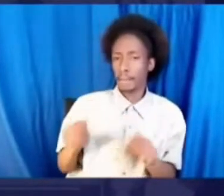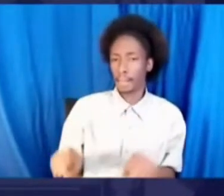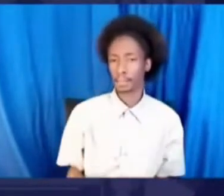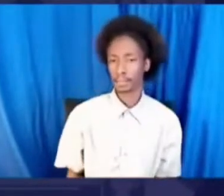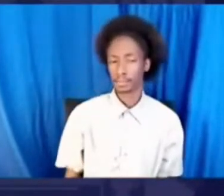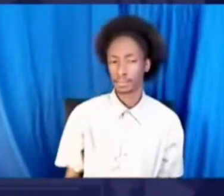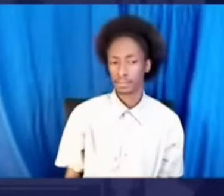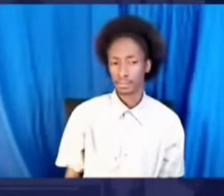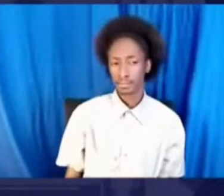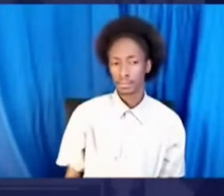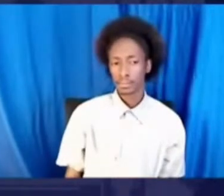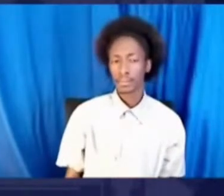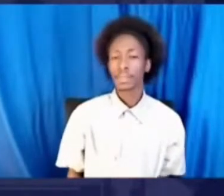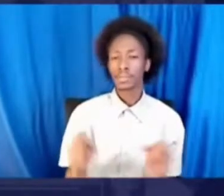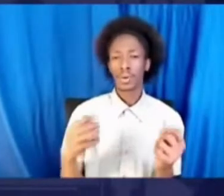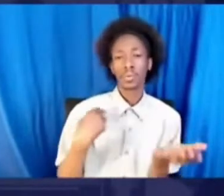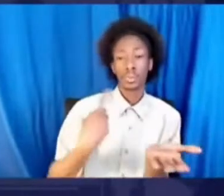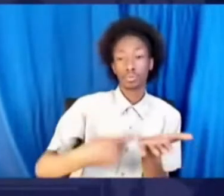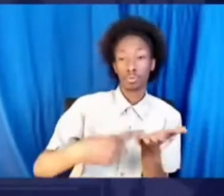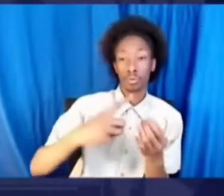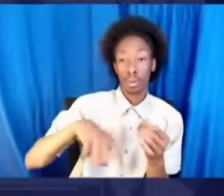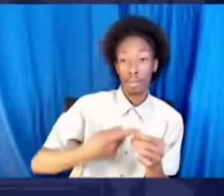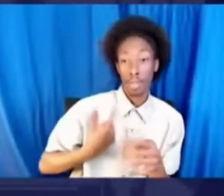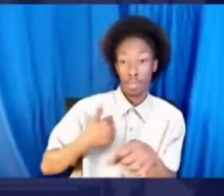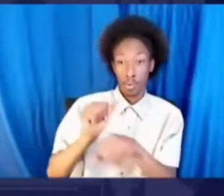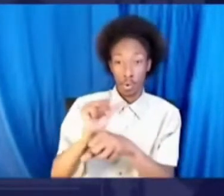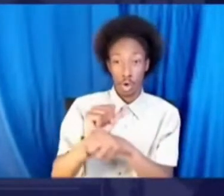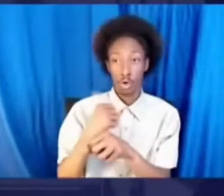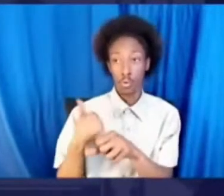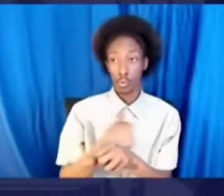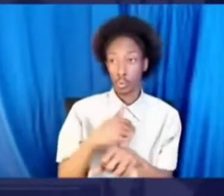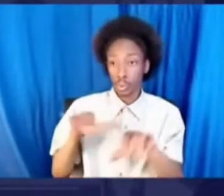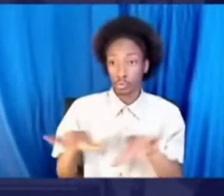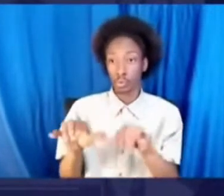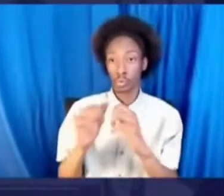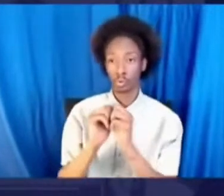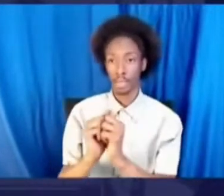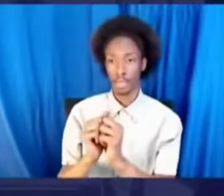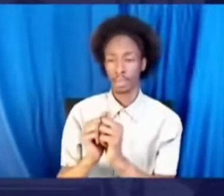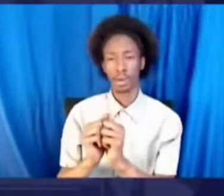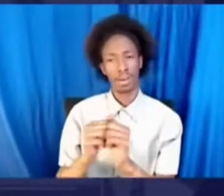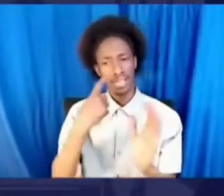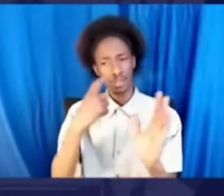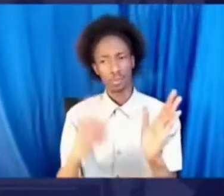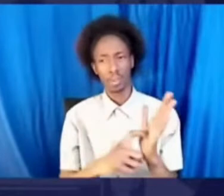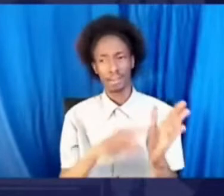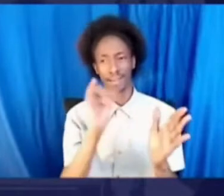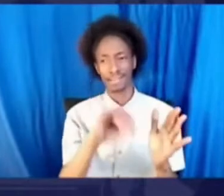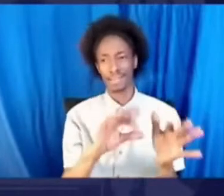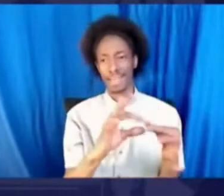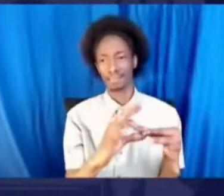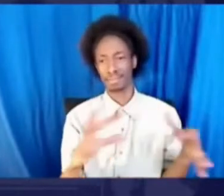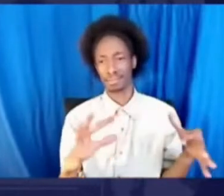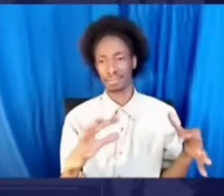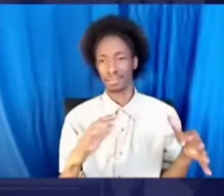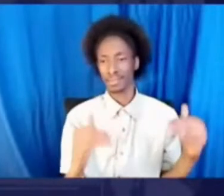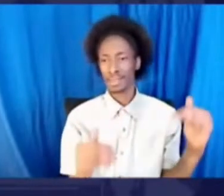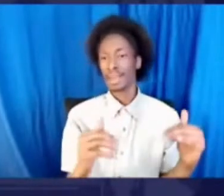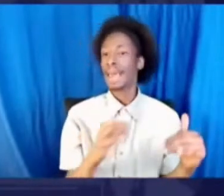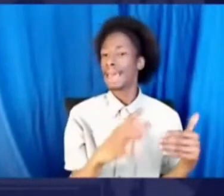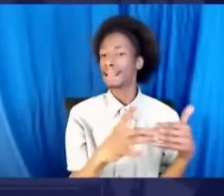So when we talk about the work we are doing here together, it is recognizing that and being guided by this